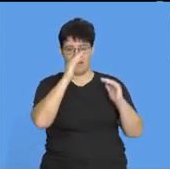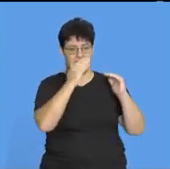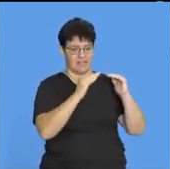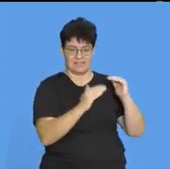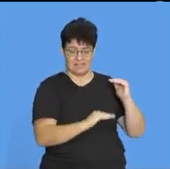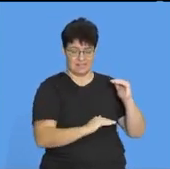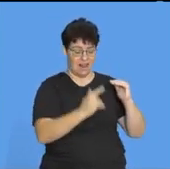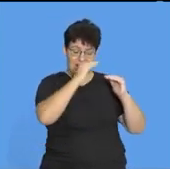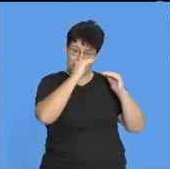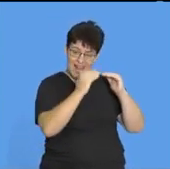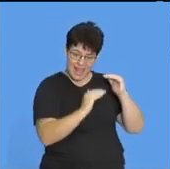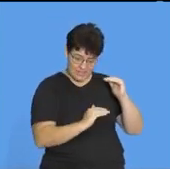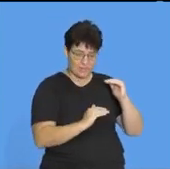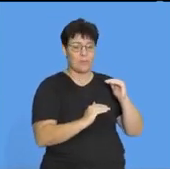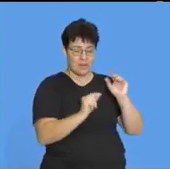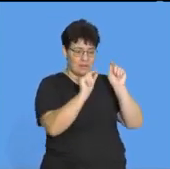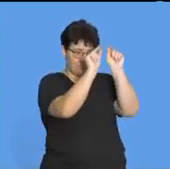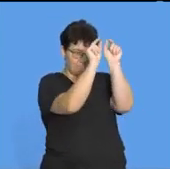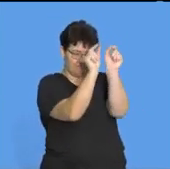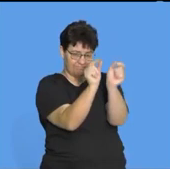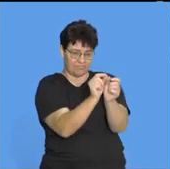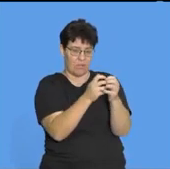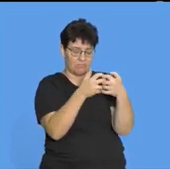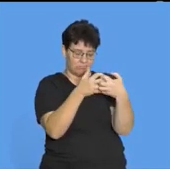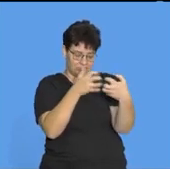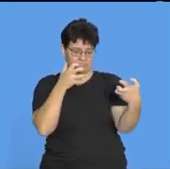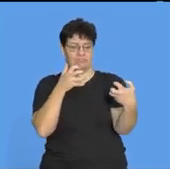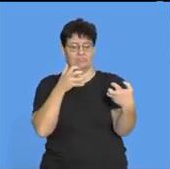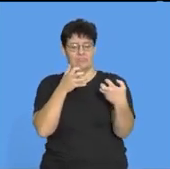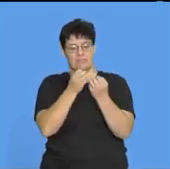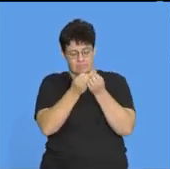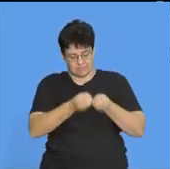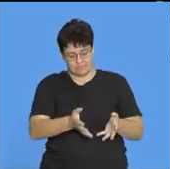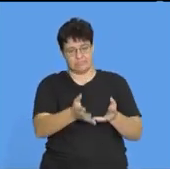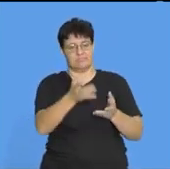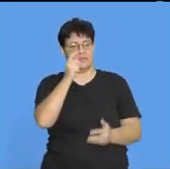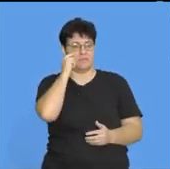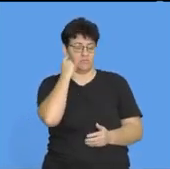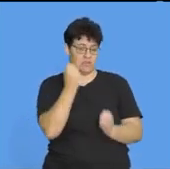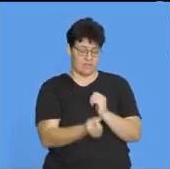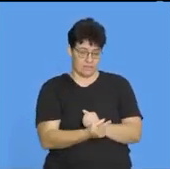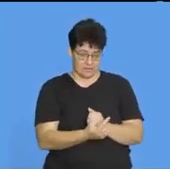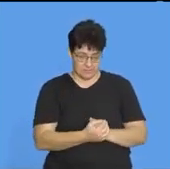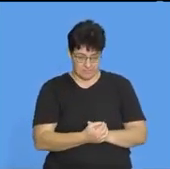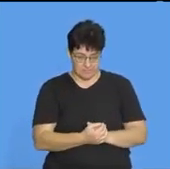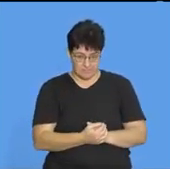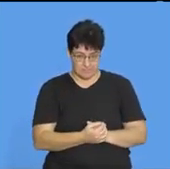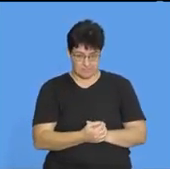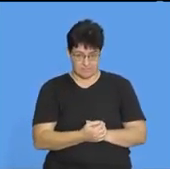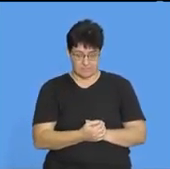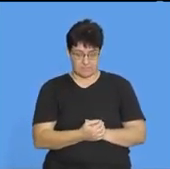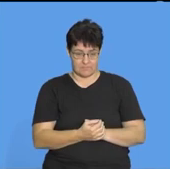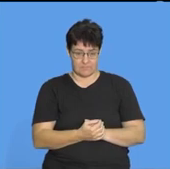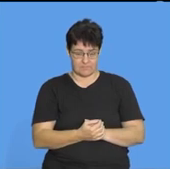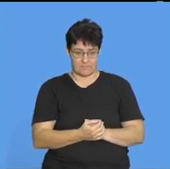decreases, it results in the lining of the endometrium being released. And so we refer to that as menstruation, as you